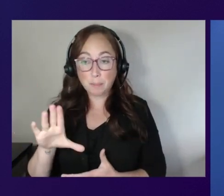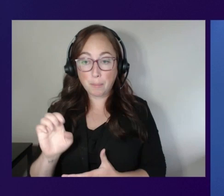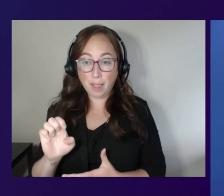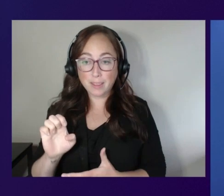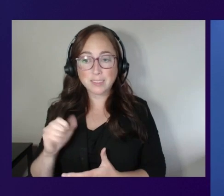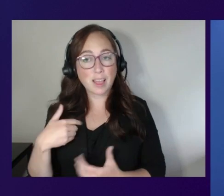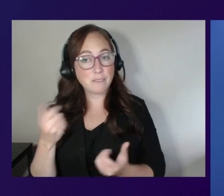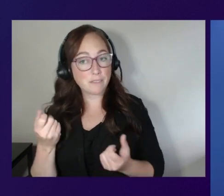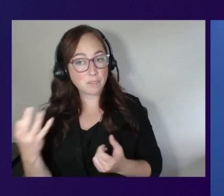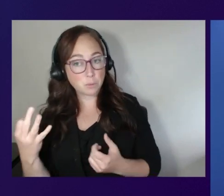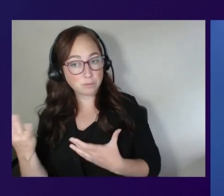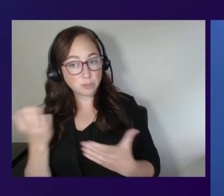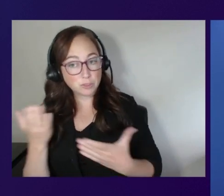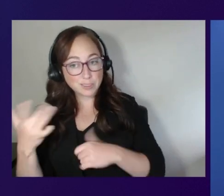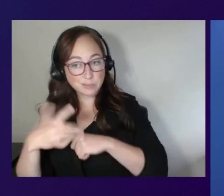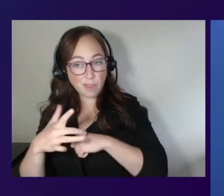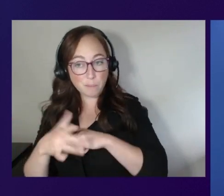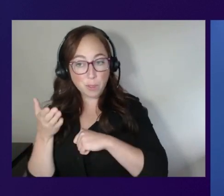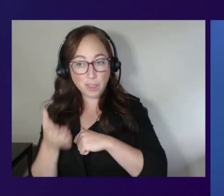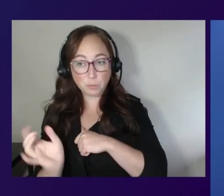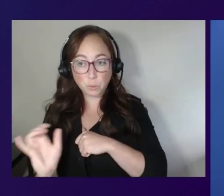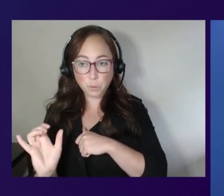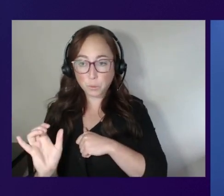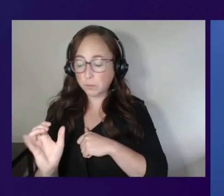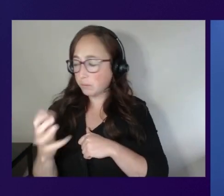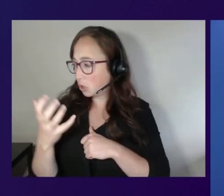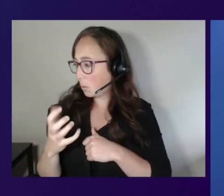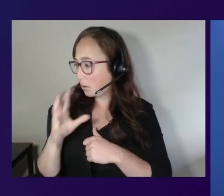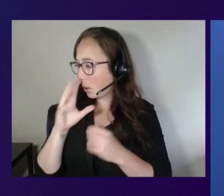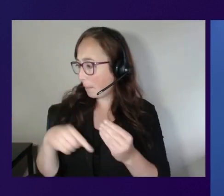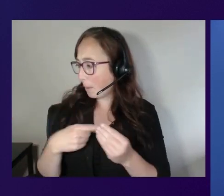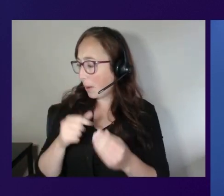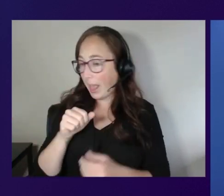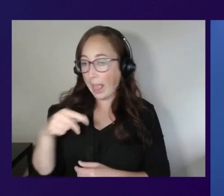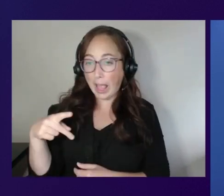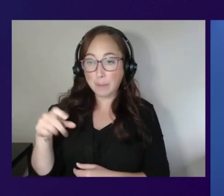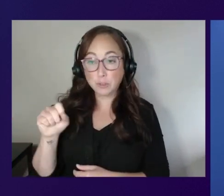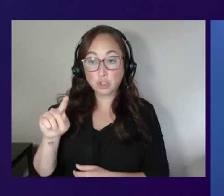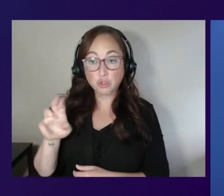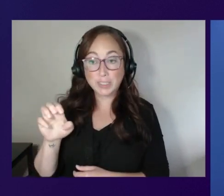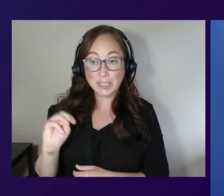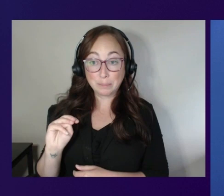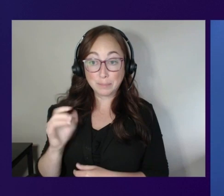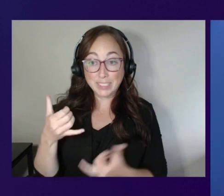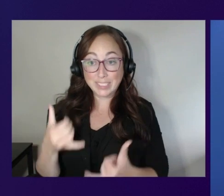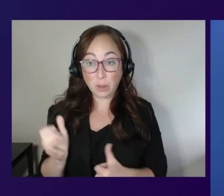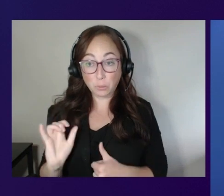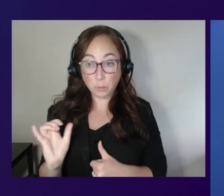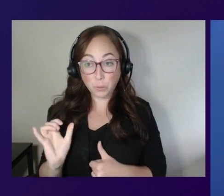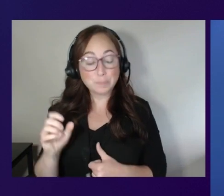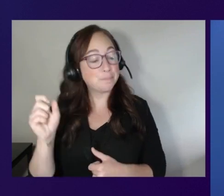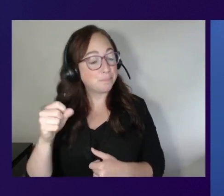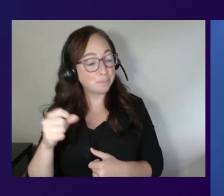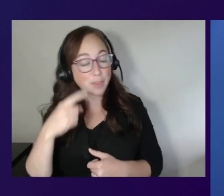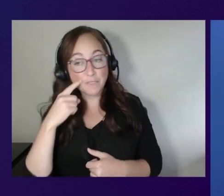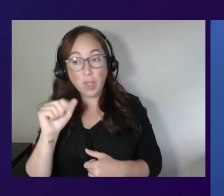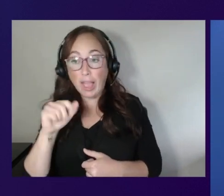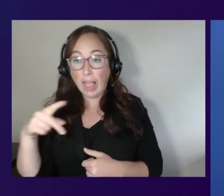there. Do you want to talk about AppStream a little bit now? Yes, of course. For the AppStream